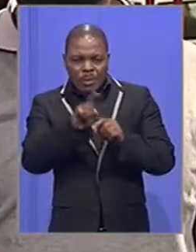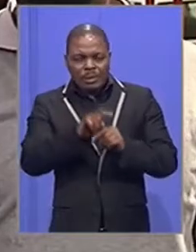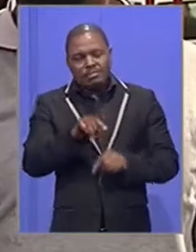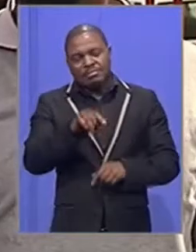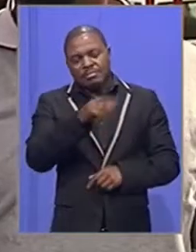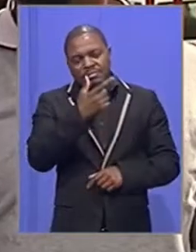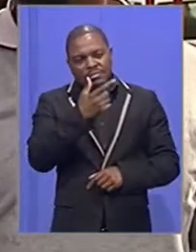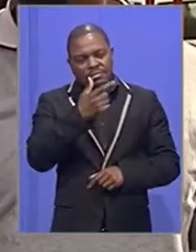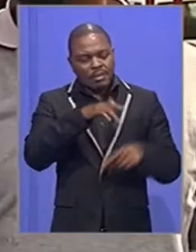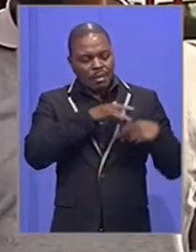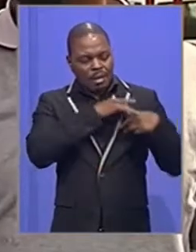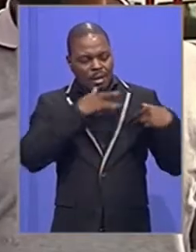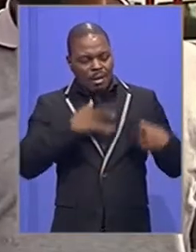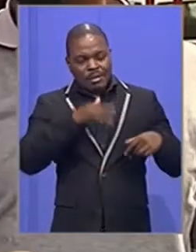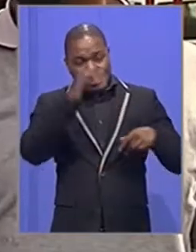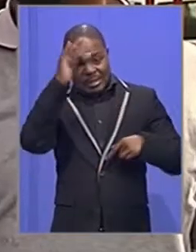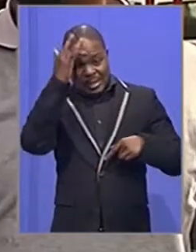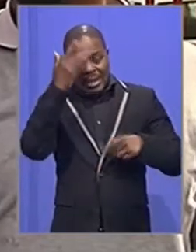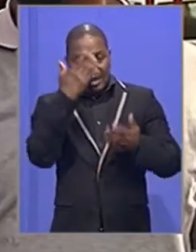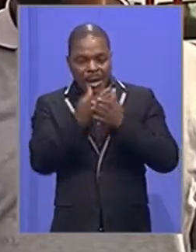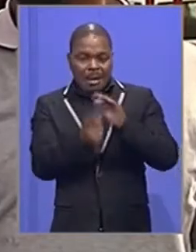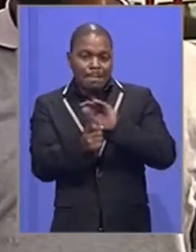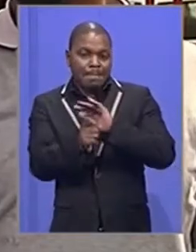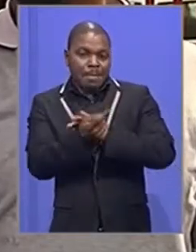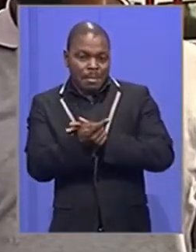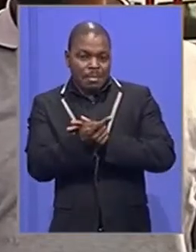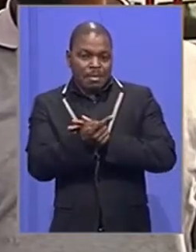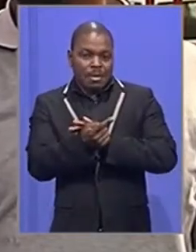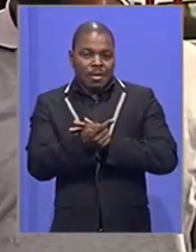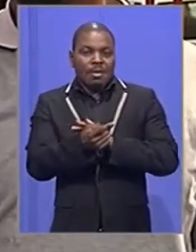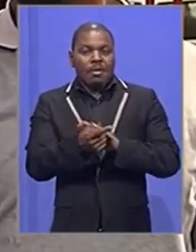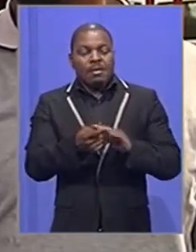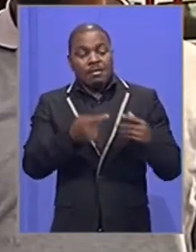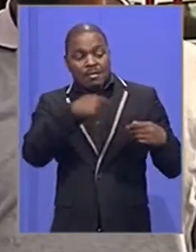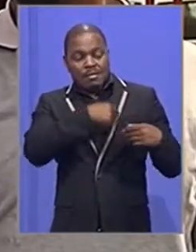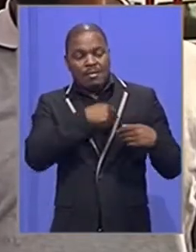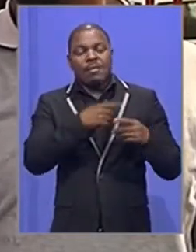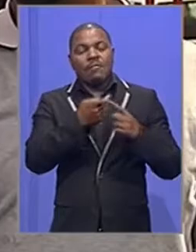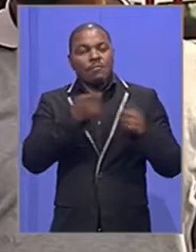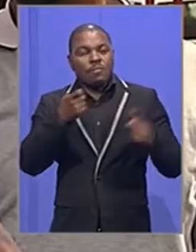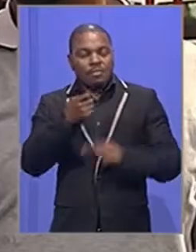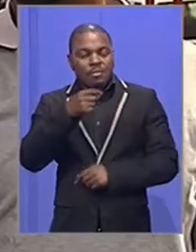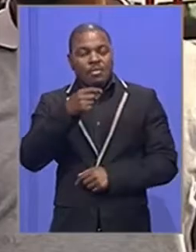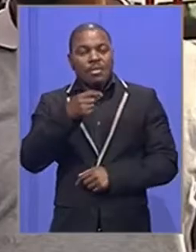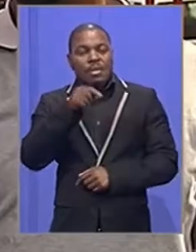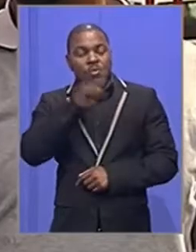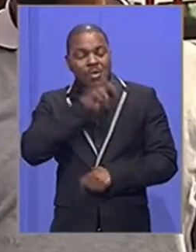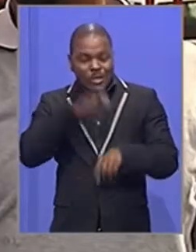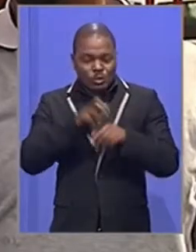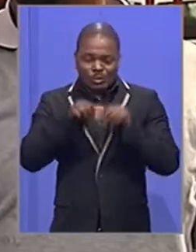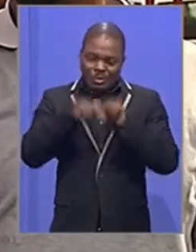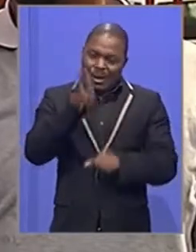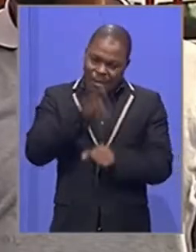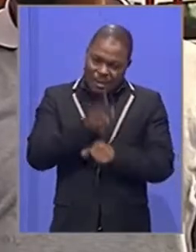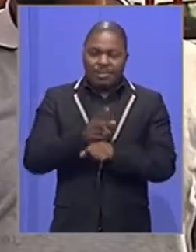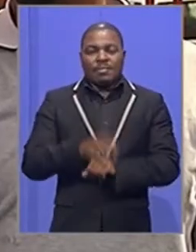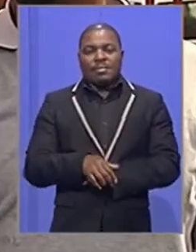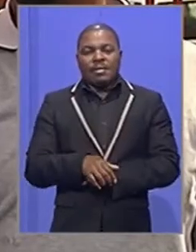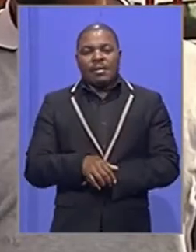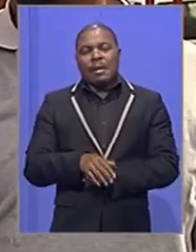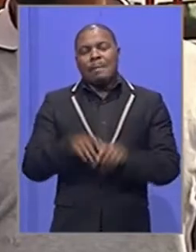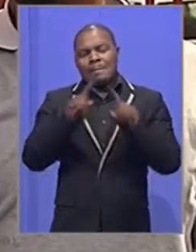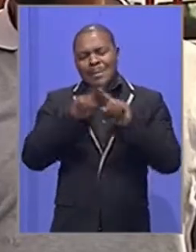called myocarditis, which is an inflammation on the heart muscle, which we must emphasize again that it